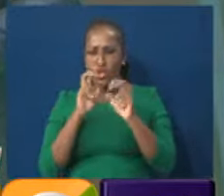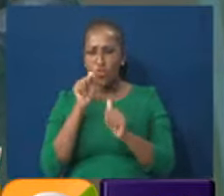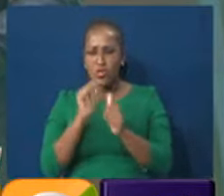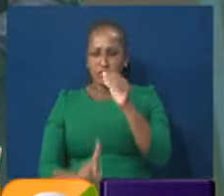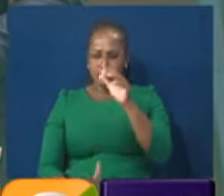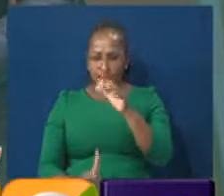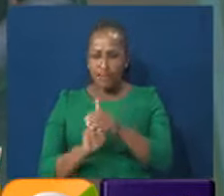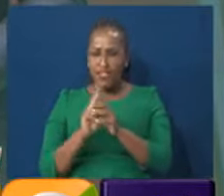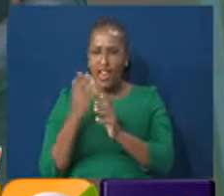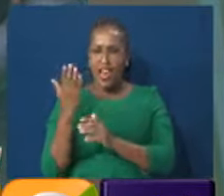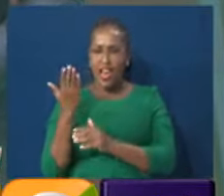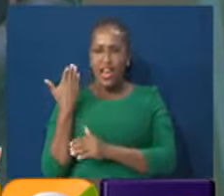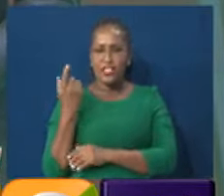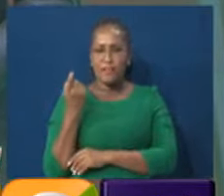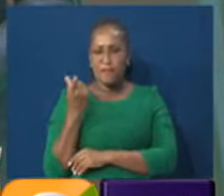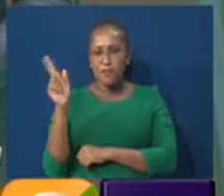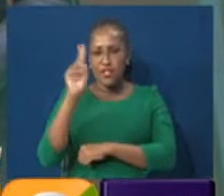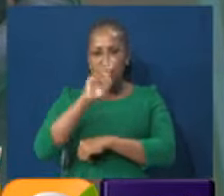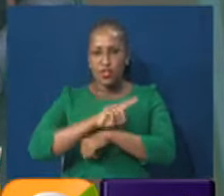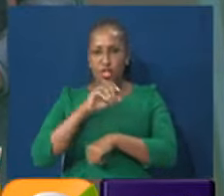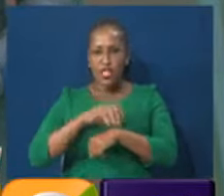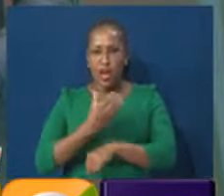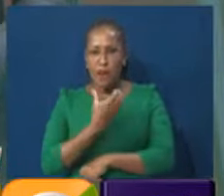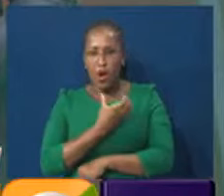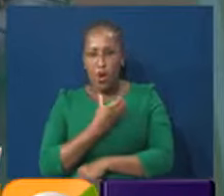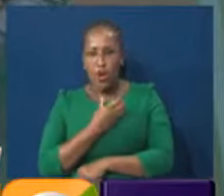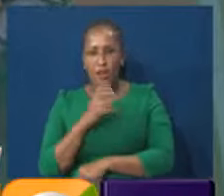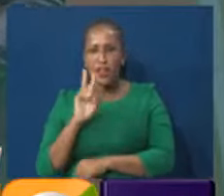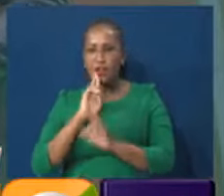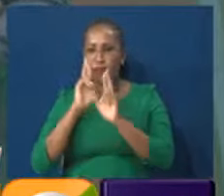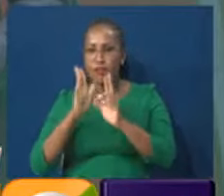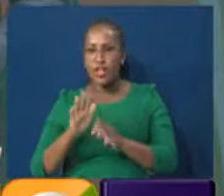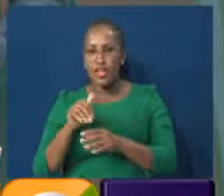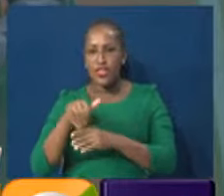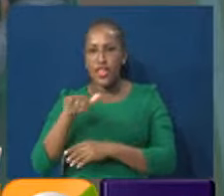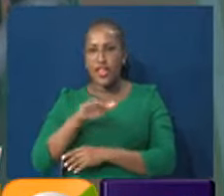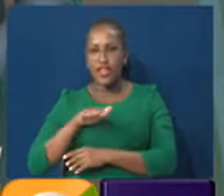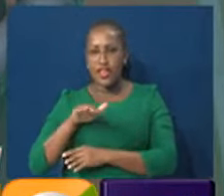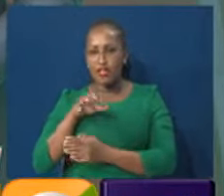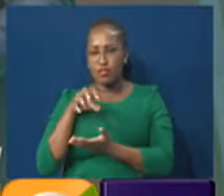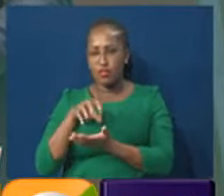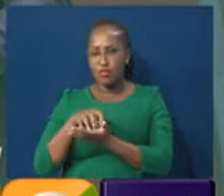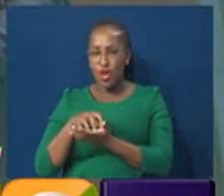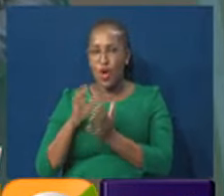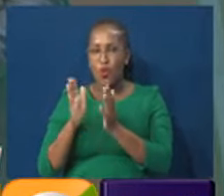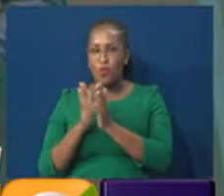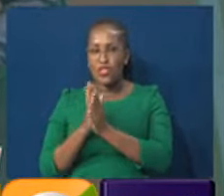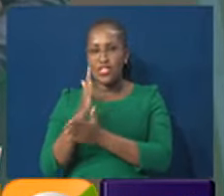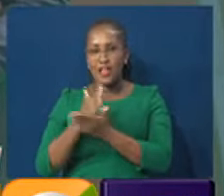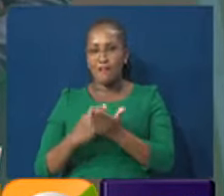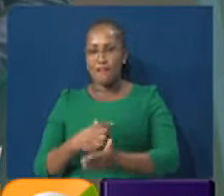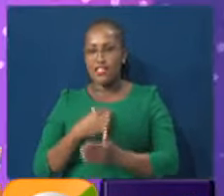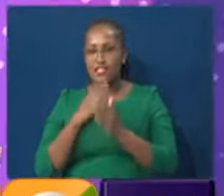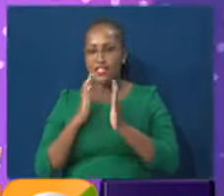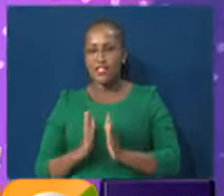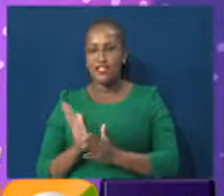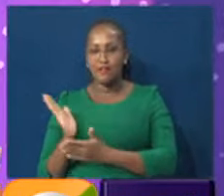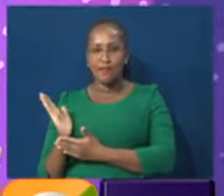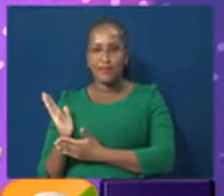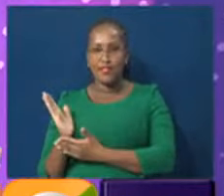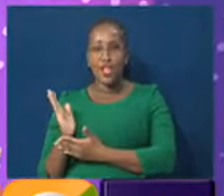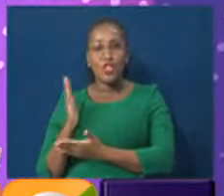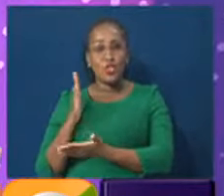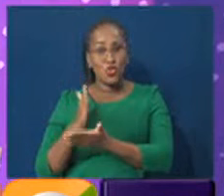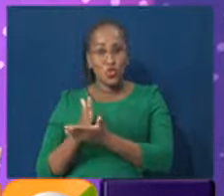out in the last few days. We find our very own Victoria Rubadiri in the Wananchi studios with some guests. Vicky?